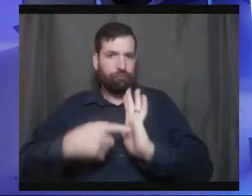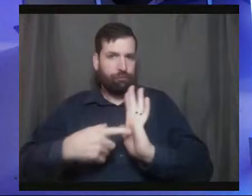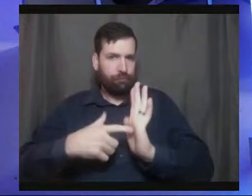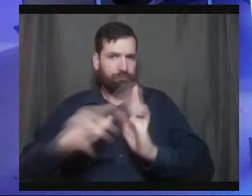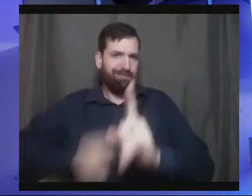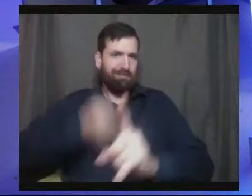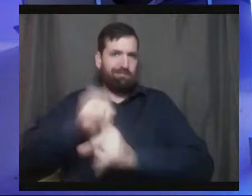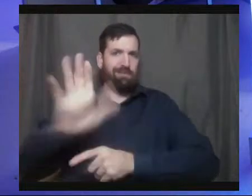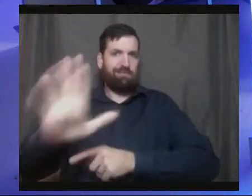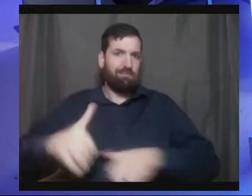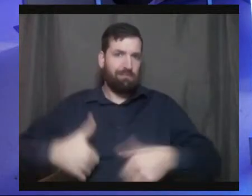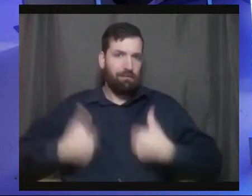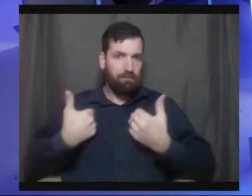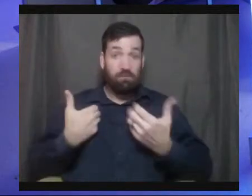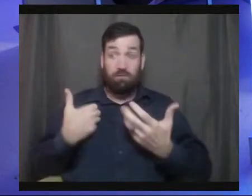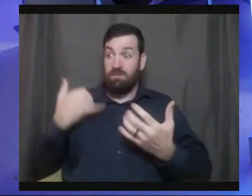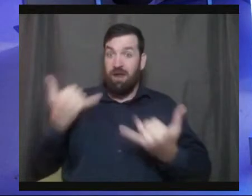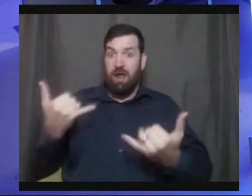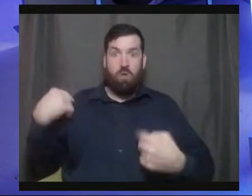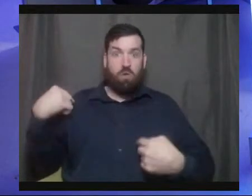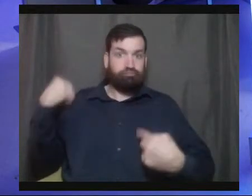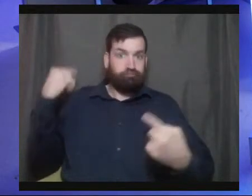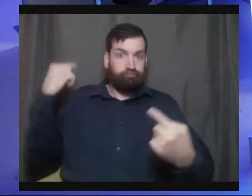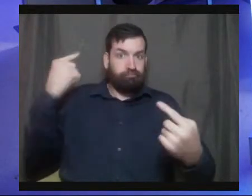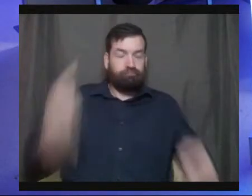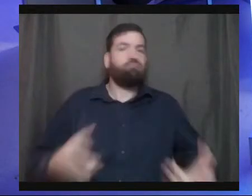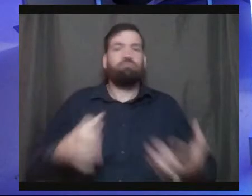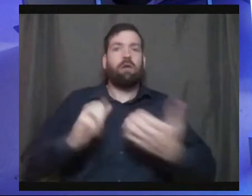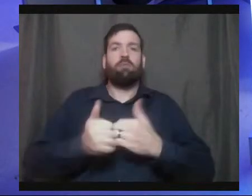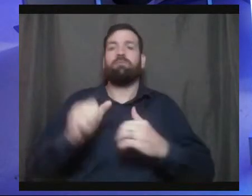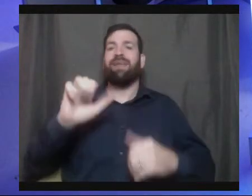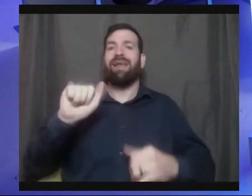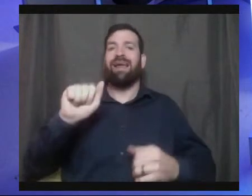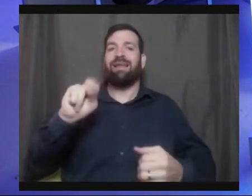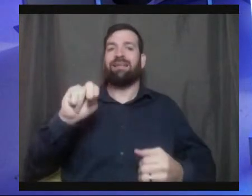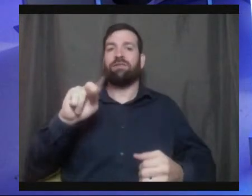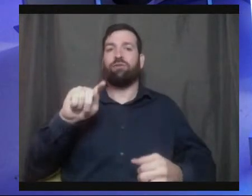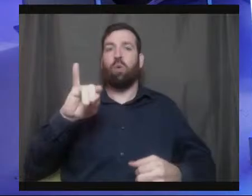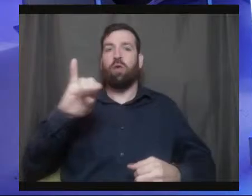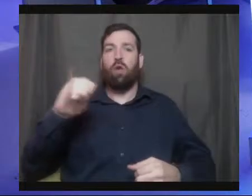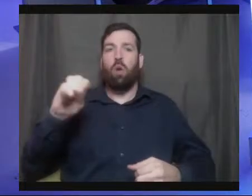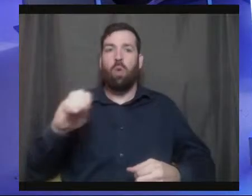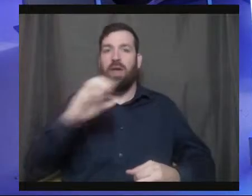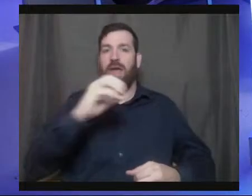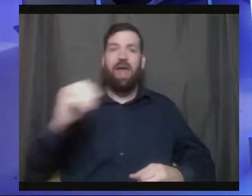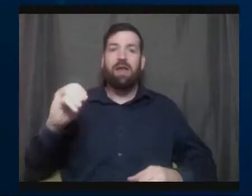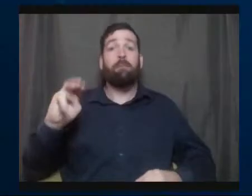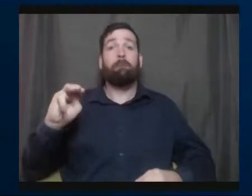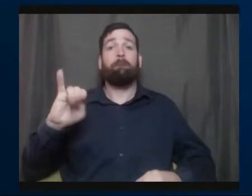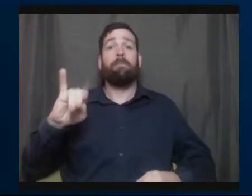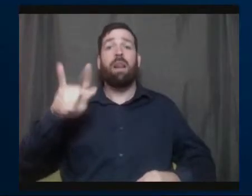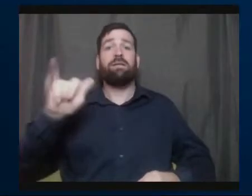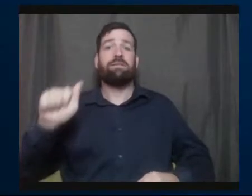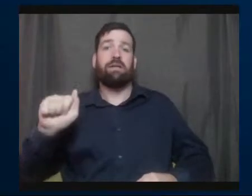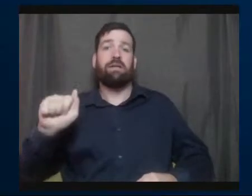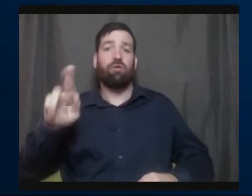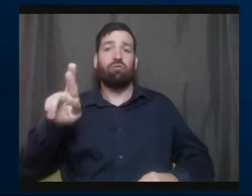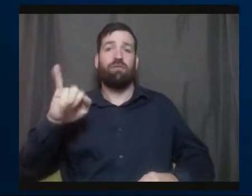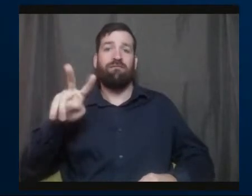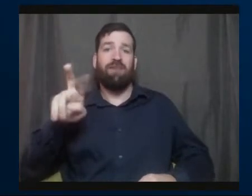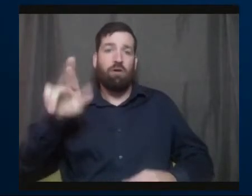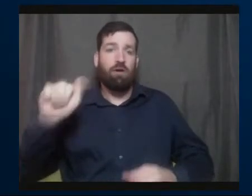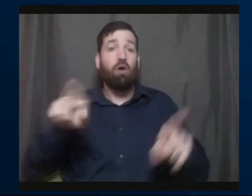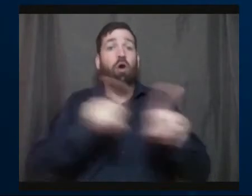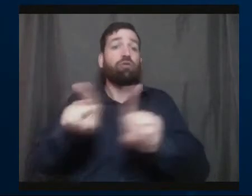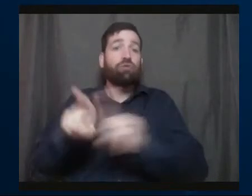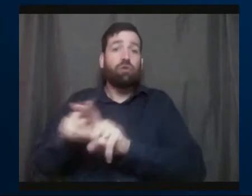get to this point. Antonio and Melissa Rivera are here with me in studio, and also joining us is Adriana. She's joining us